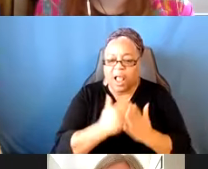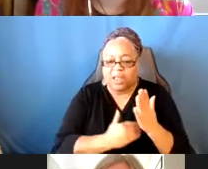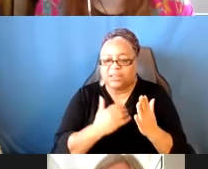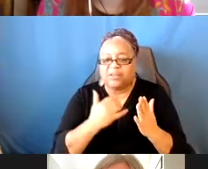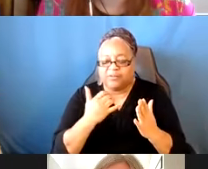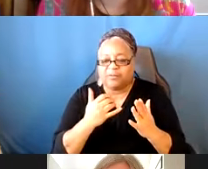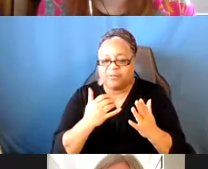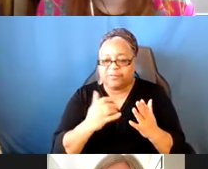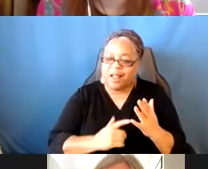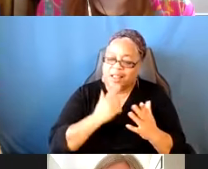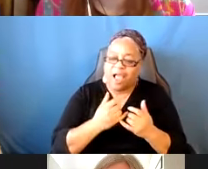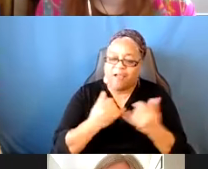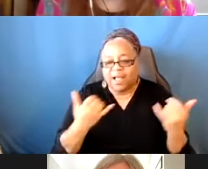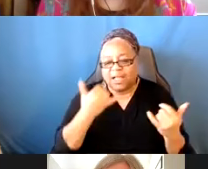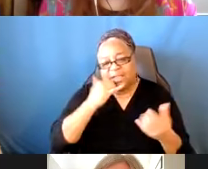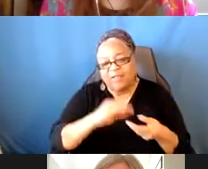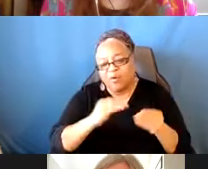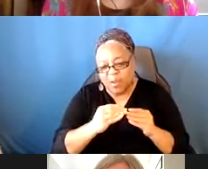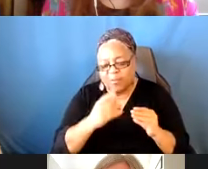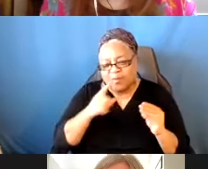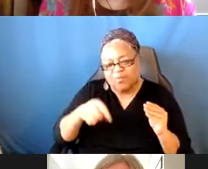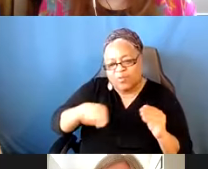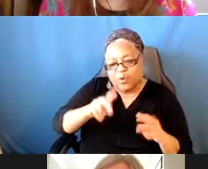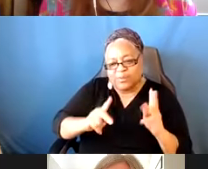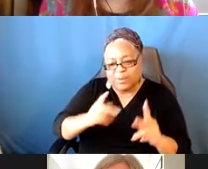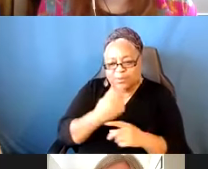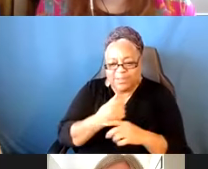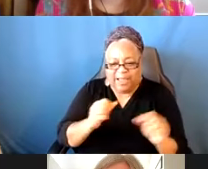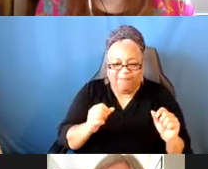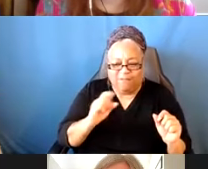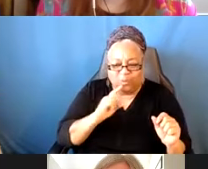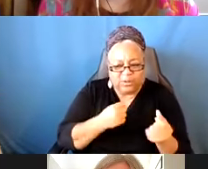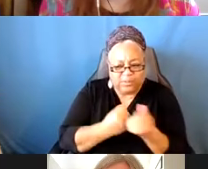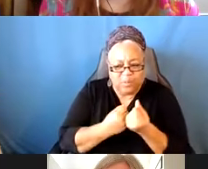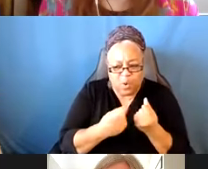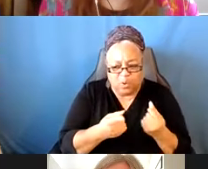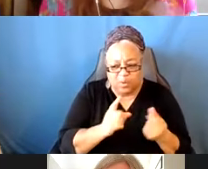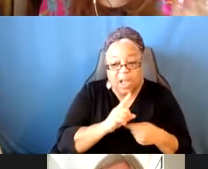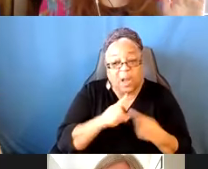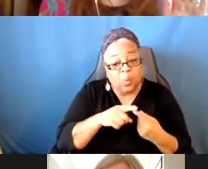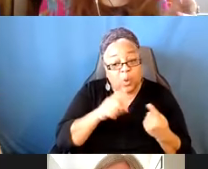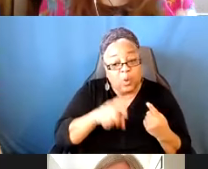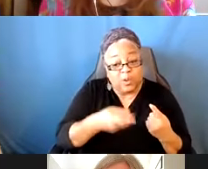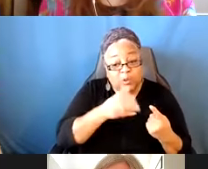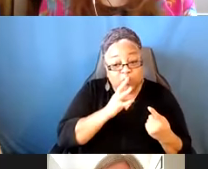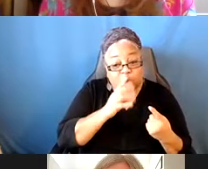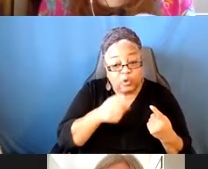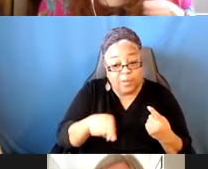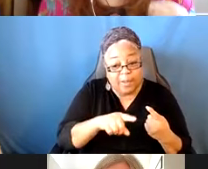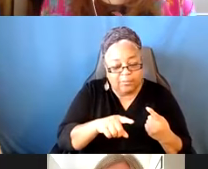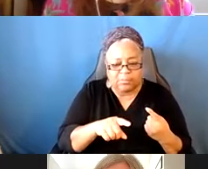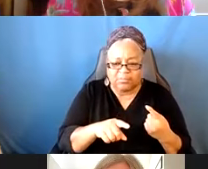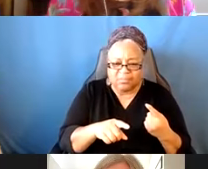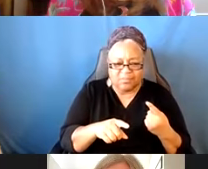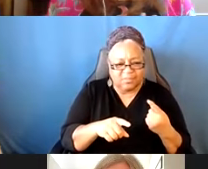are safe and supportive to talk to, and when you'll need to talk to them. So make it easier on